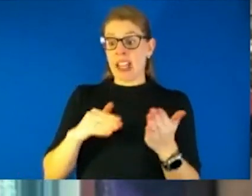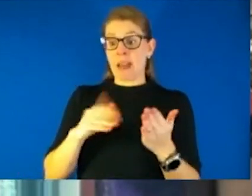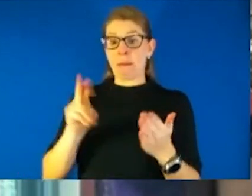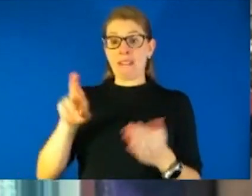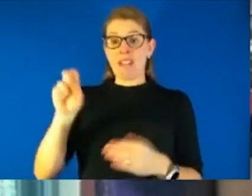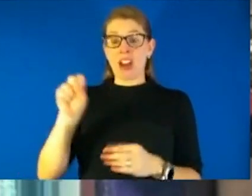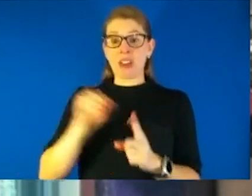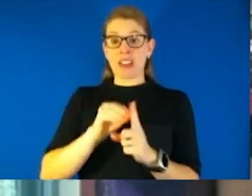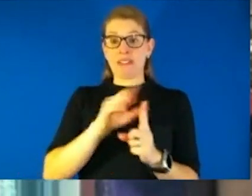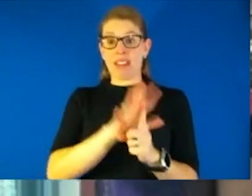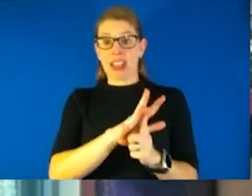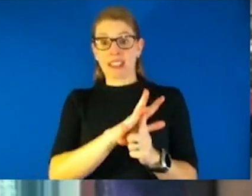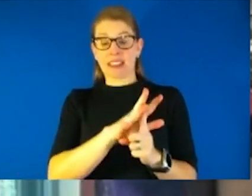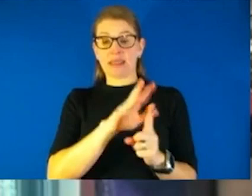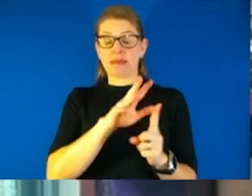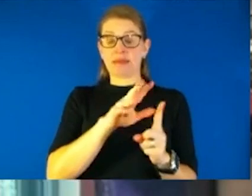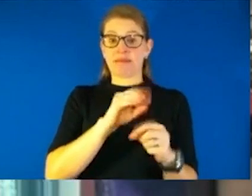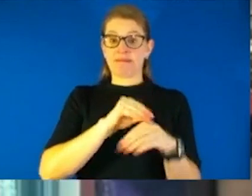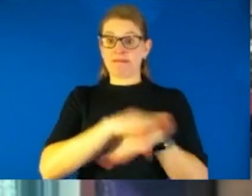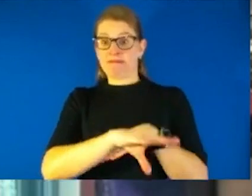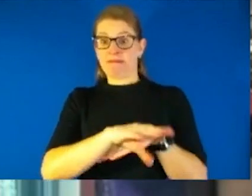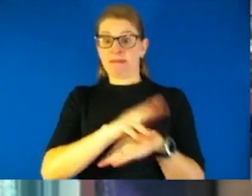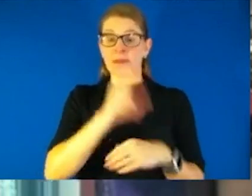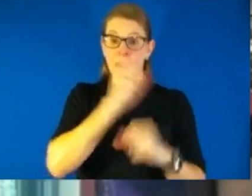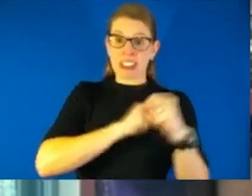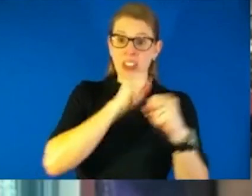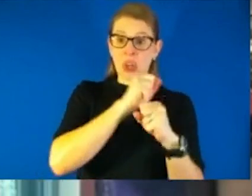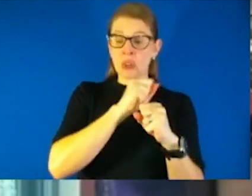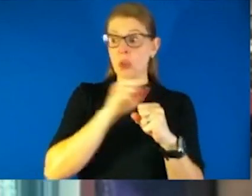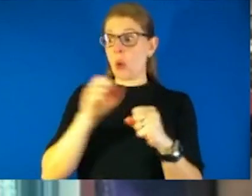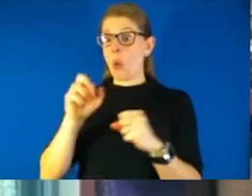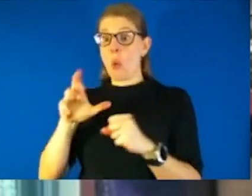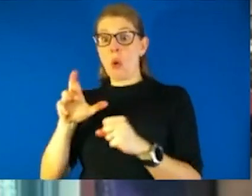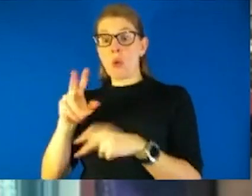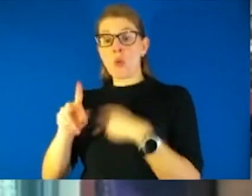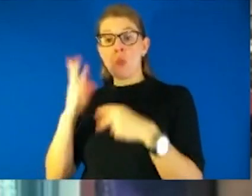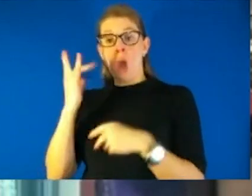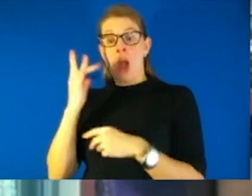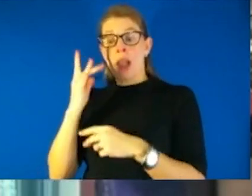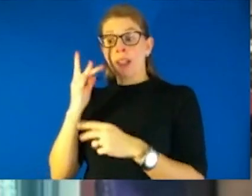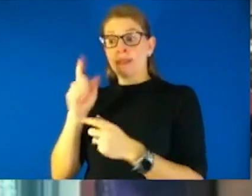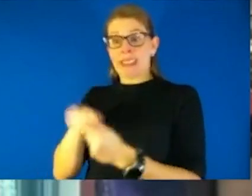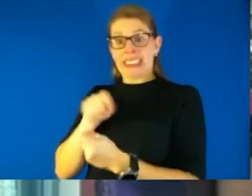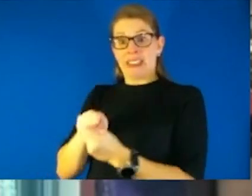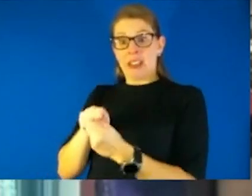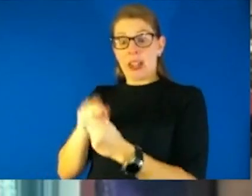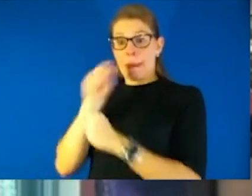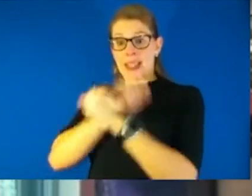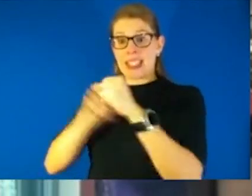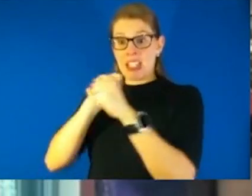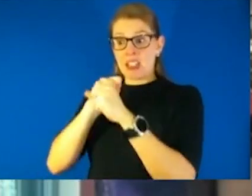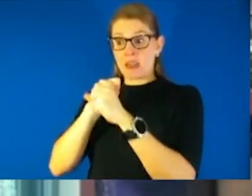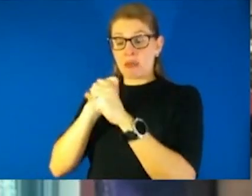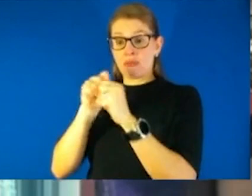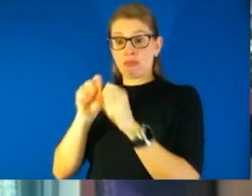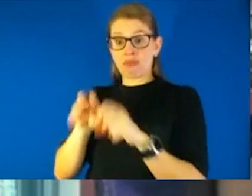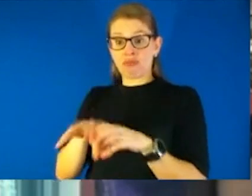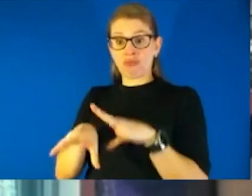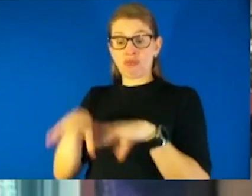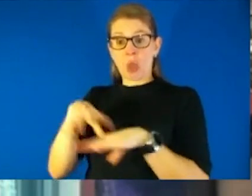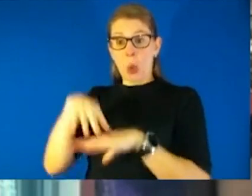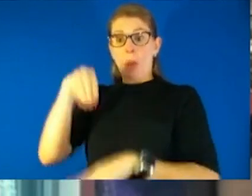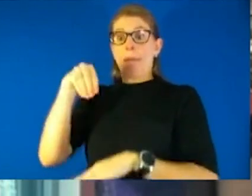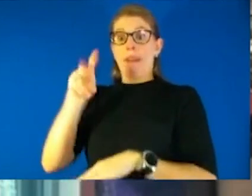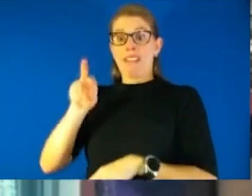not others, why certain species of mosquitoes are susceptible to one virus and not